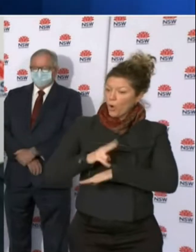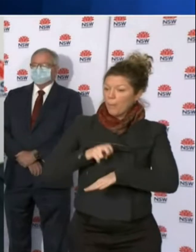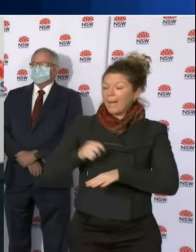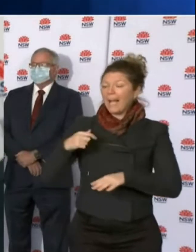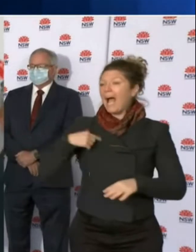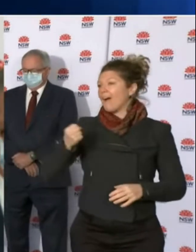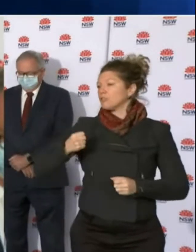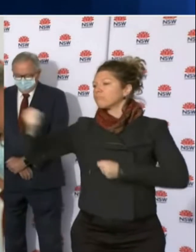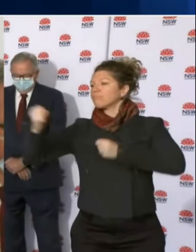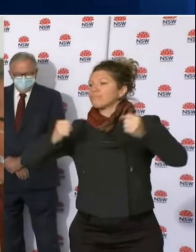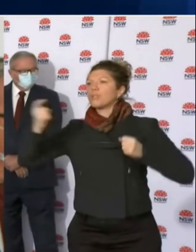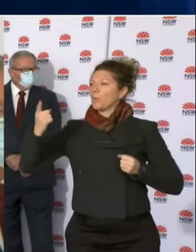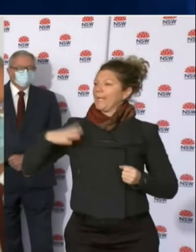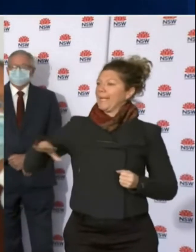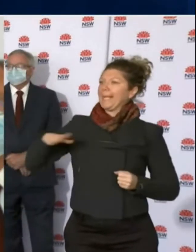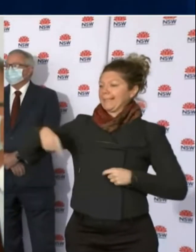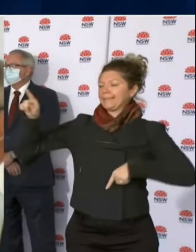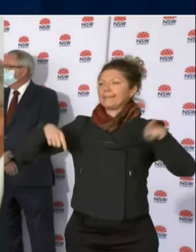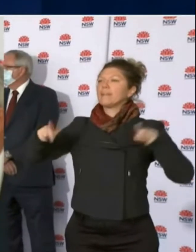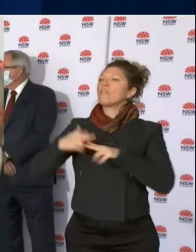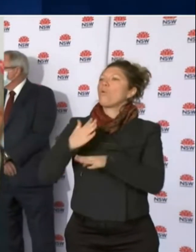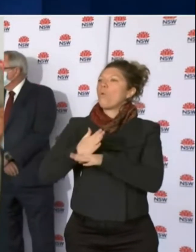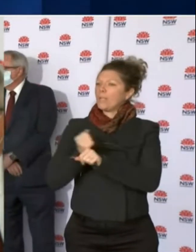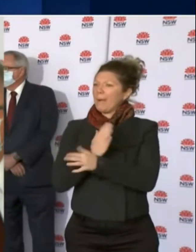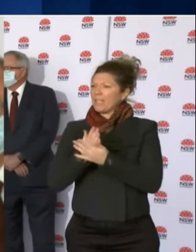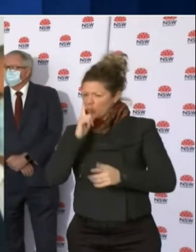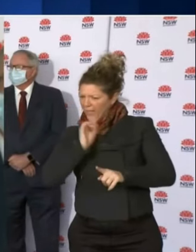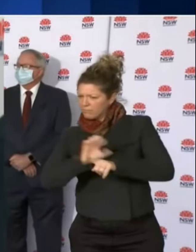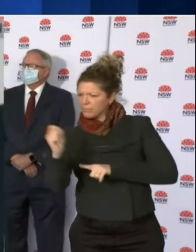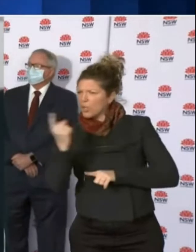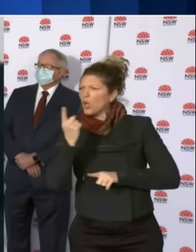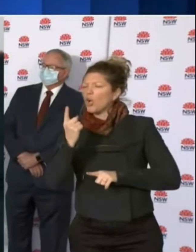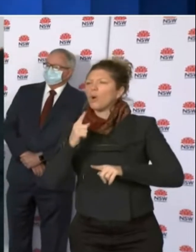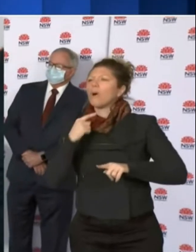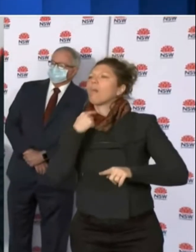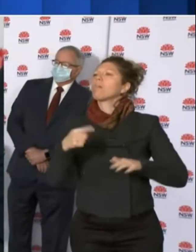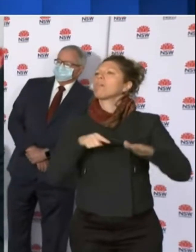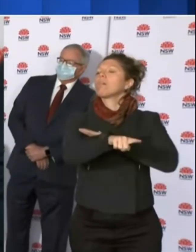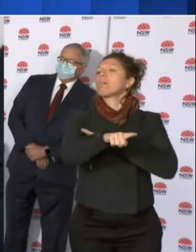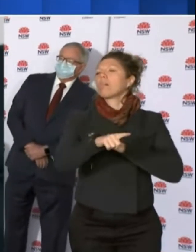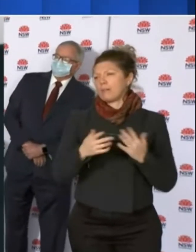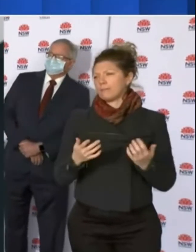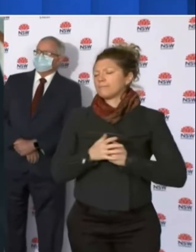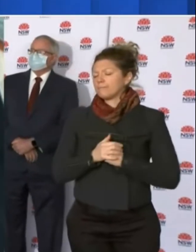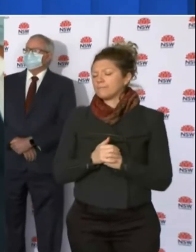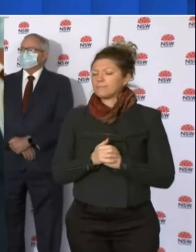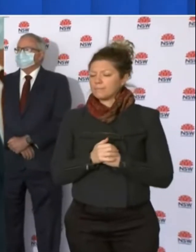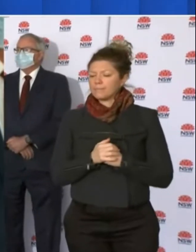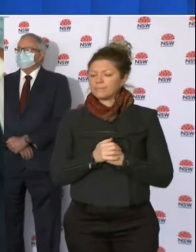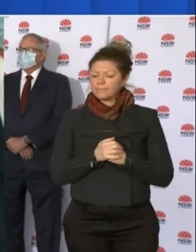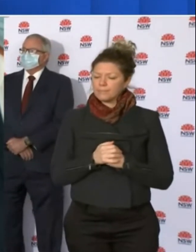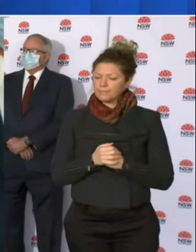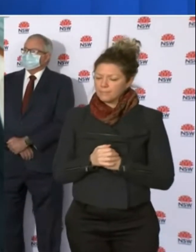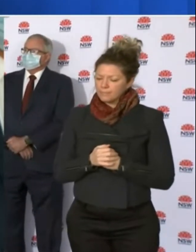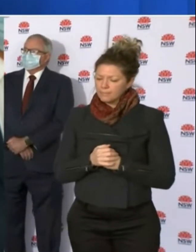you. Dr. Chan, did you provide specific health advice to the government recommending they shut down